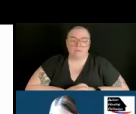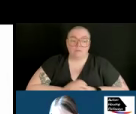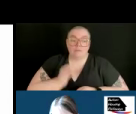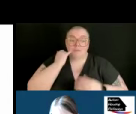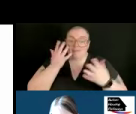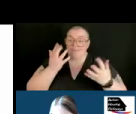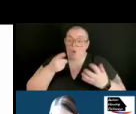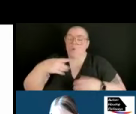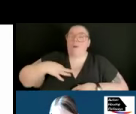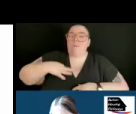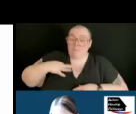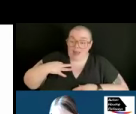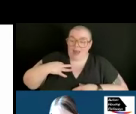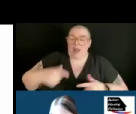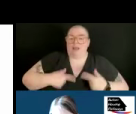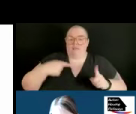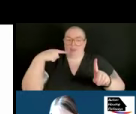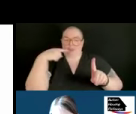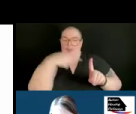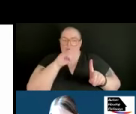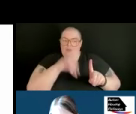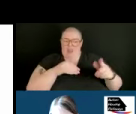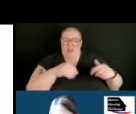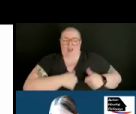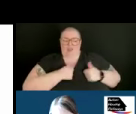You apply to live at that address.